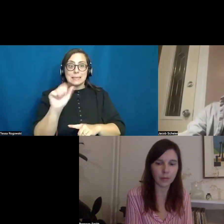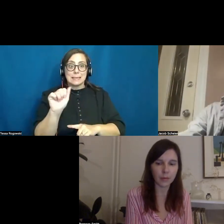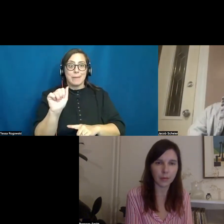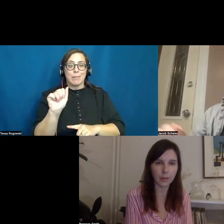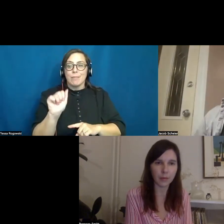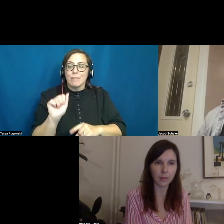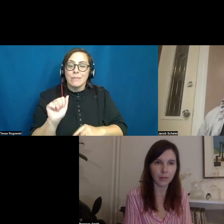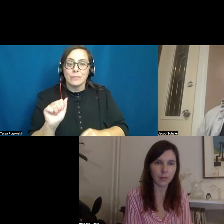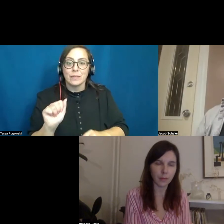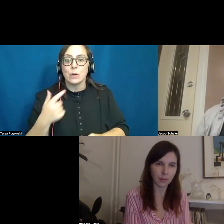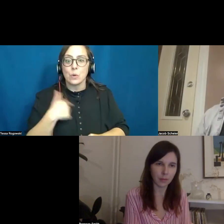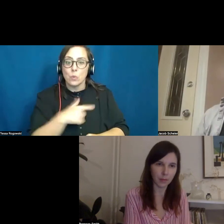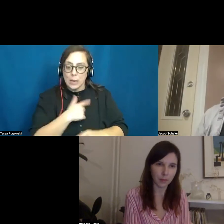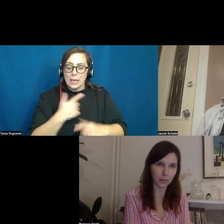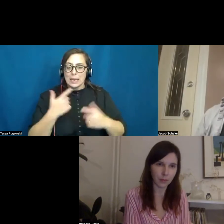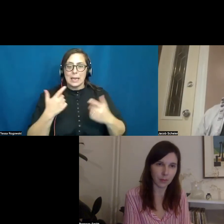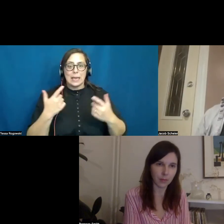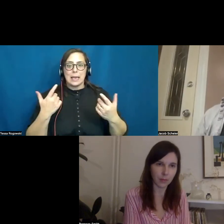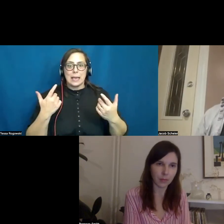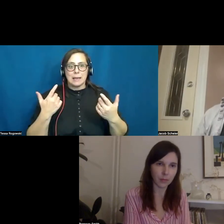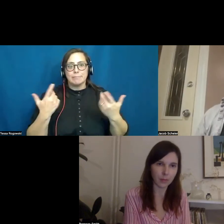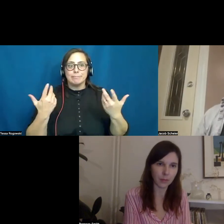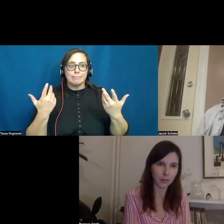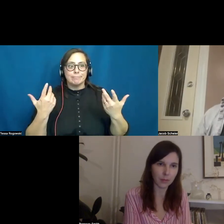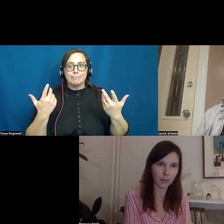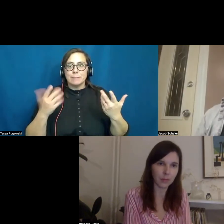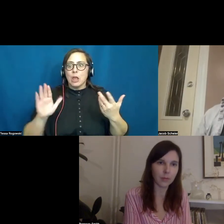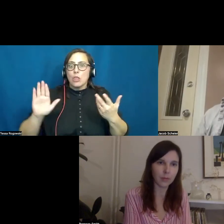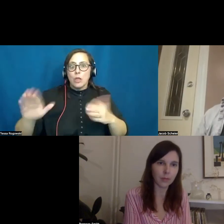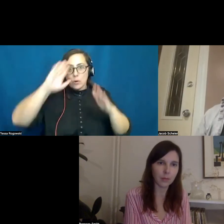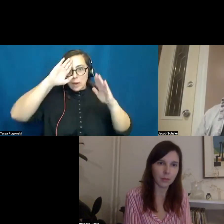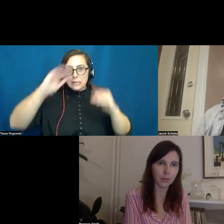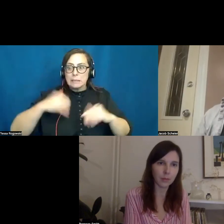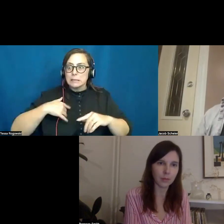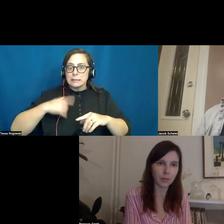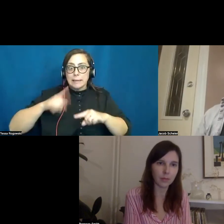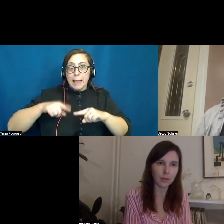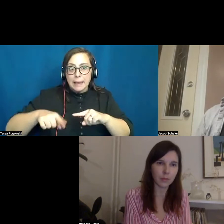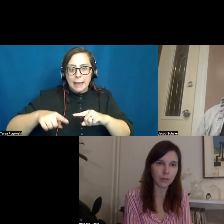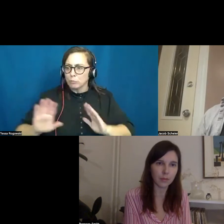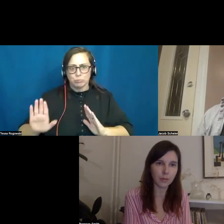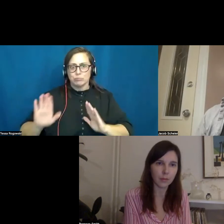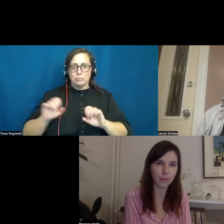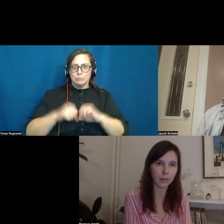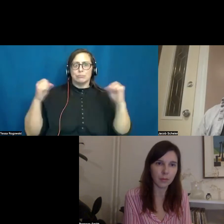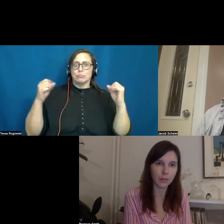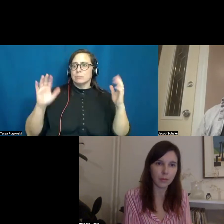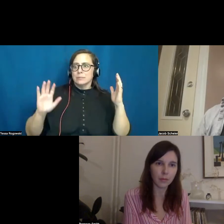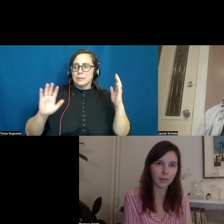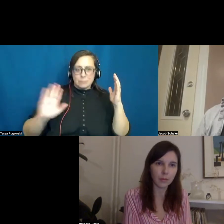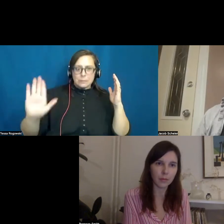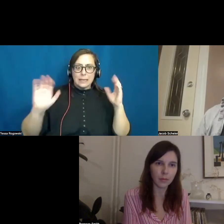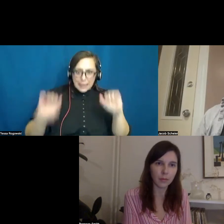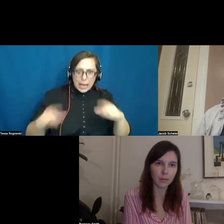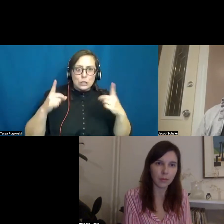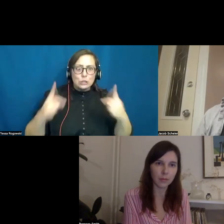we're often breaking mainstream kind of expectations too, particularly around the body and the